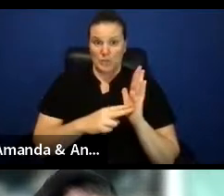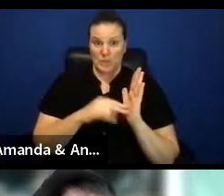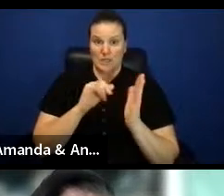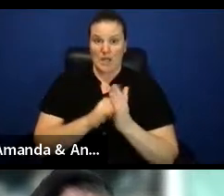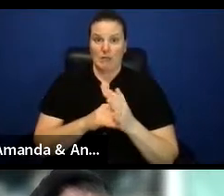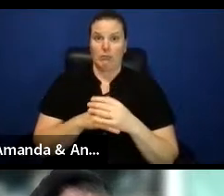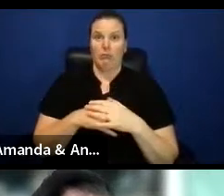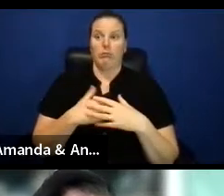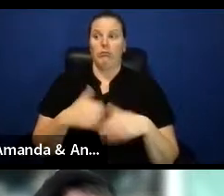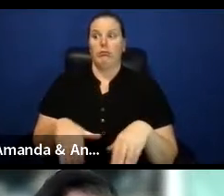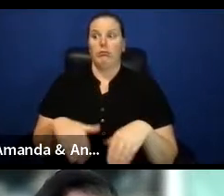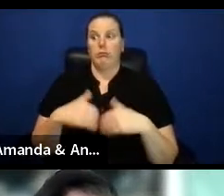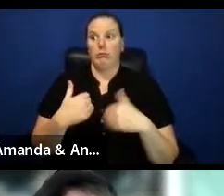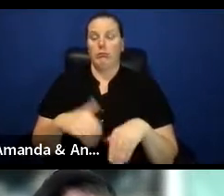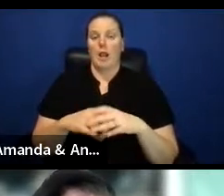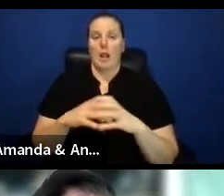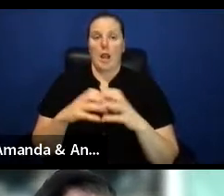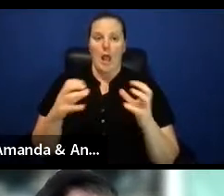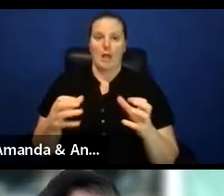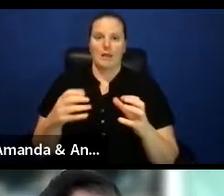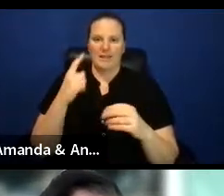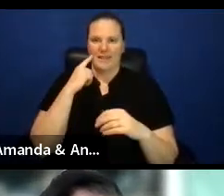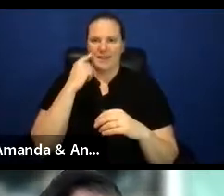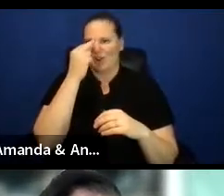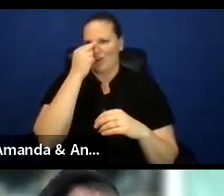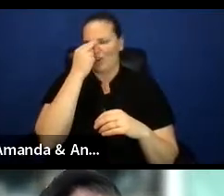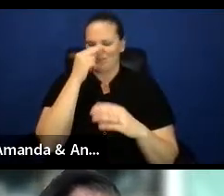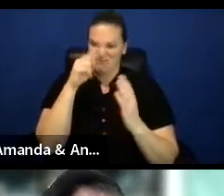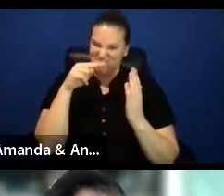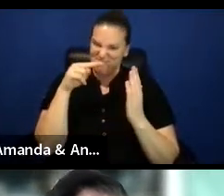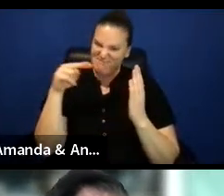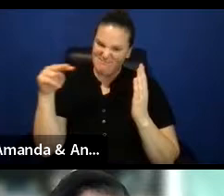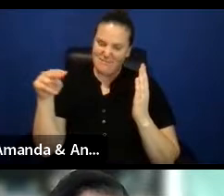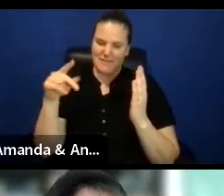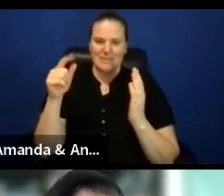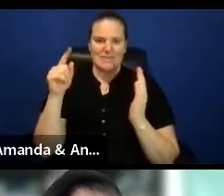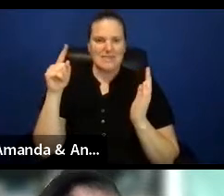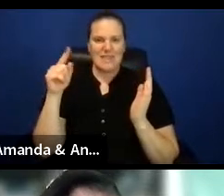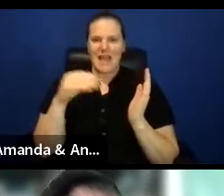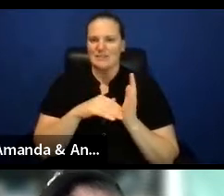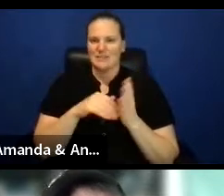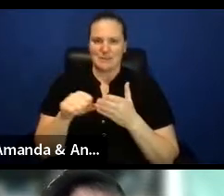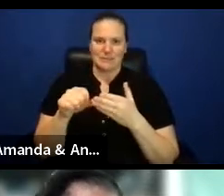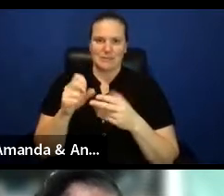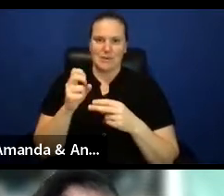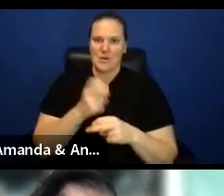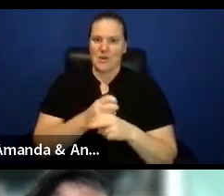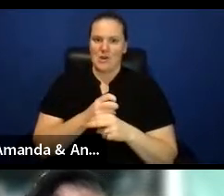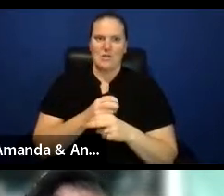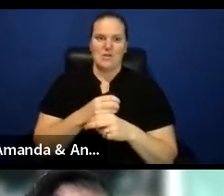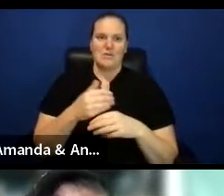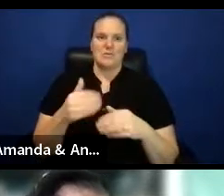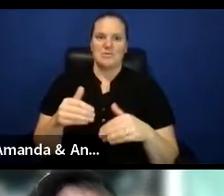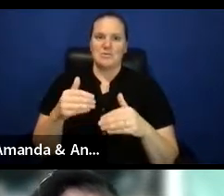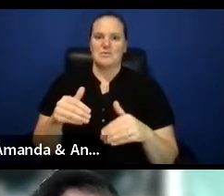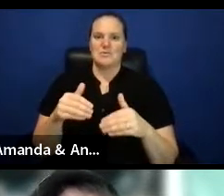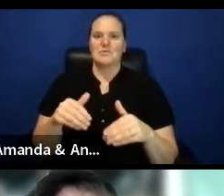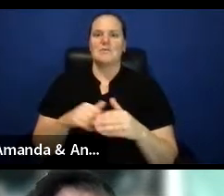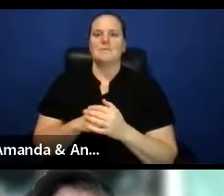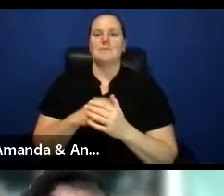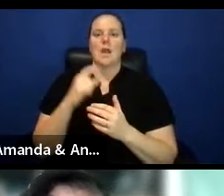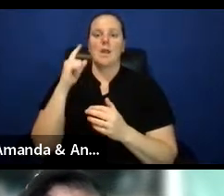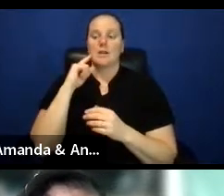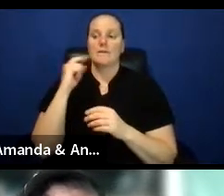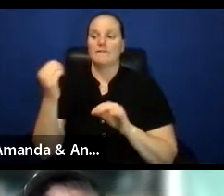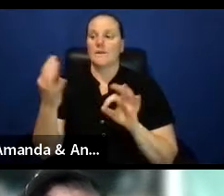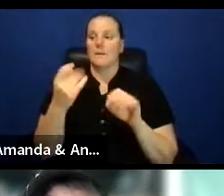a lot. And I think we're all kind of nerds about this stuff, and it's like thousands of pages and it's hard, right? And so one of the things that I've been hearing feedback